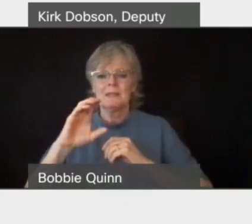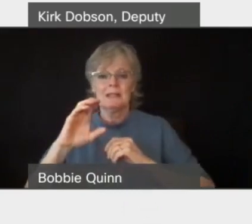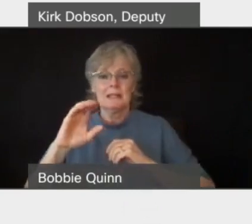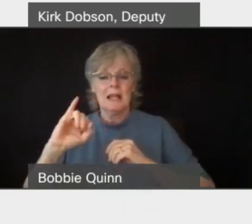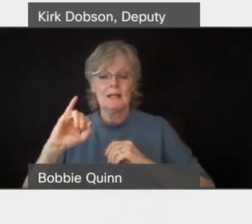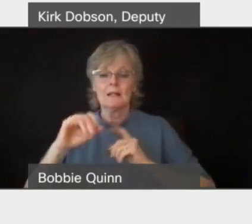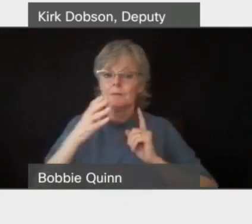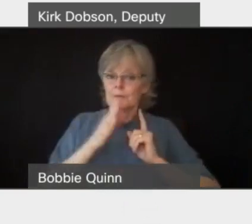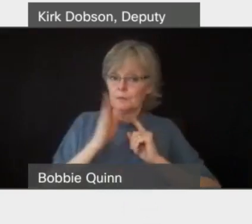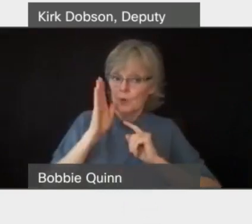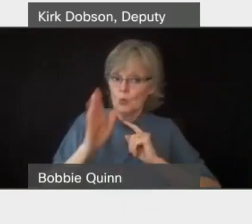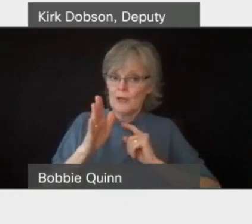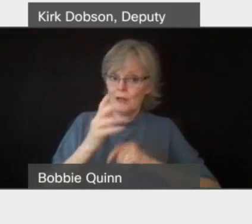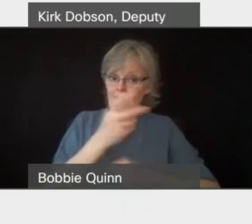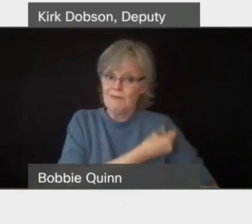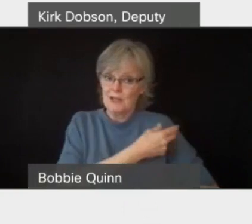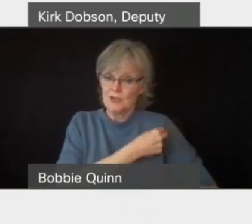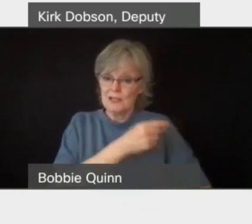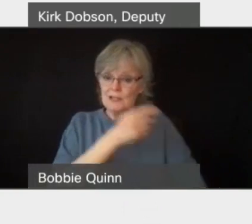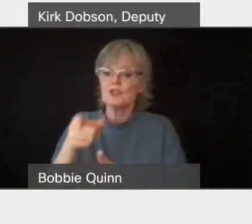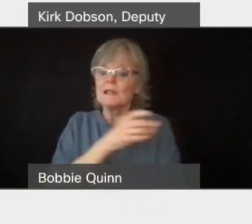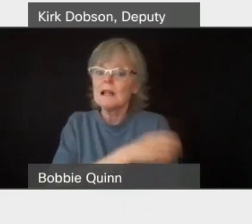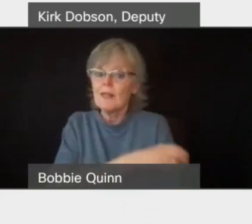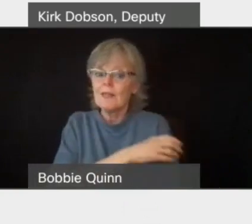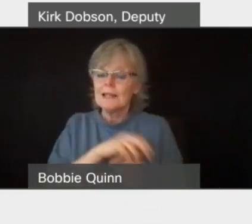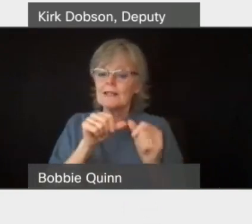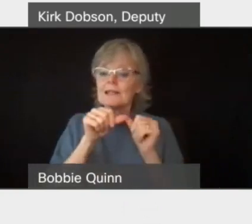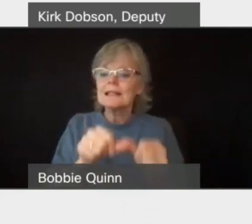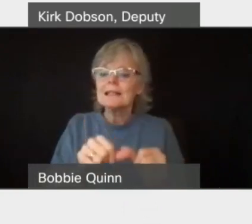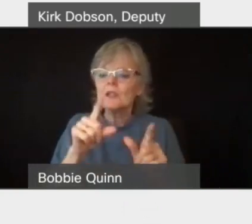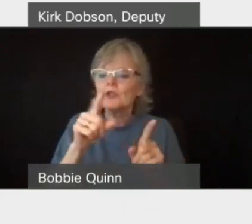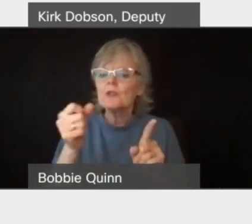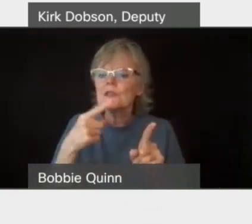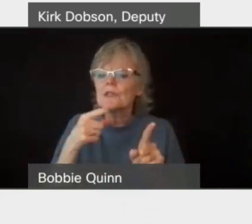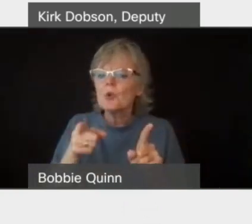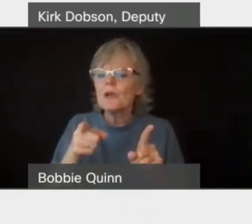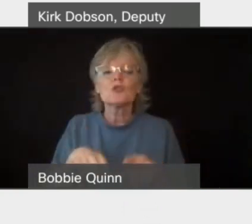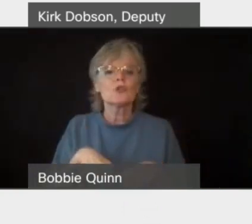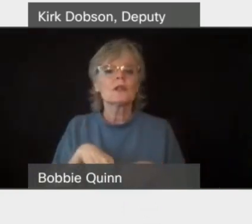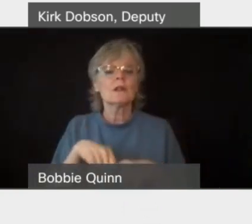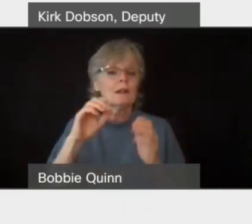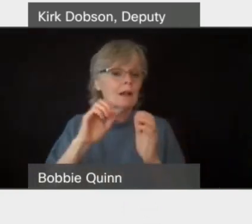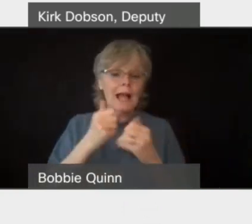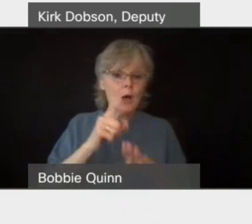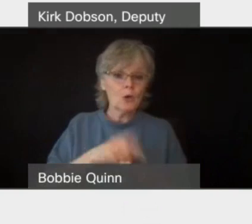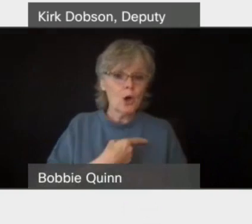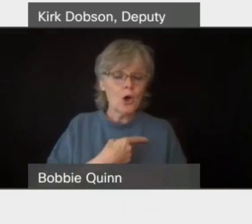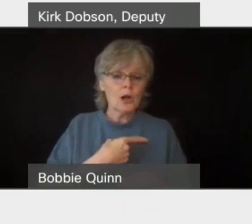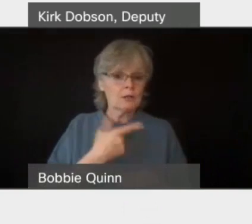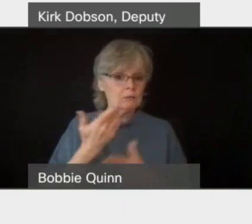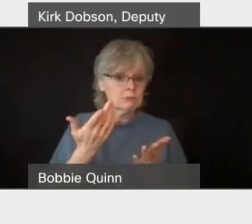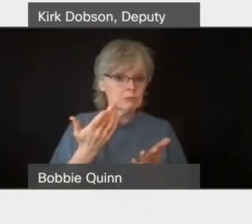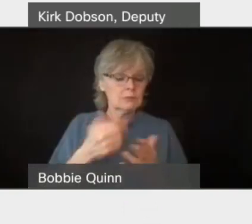Will the vaccination clinics continue? And if so, for how long are they